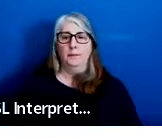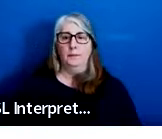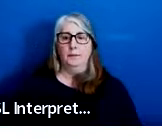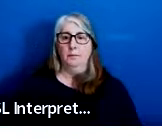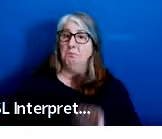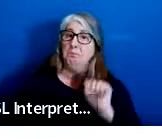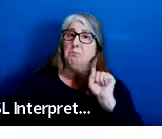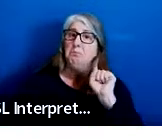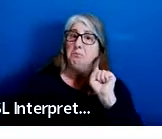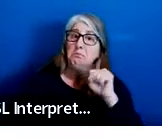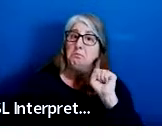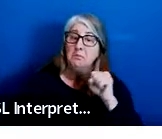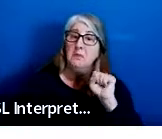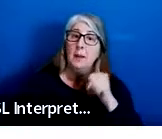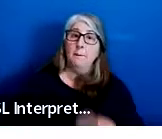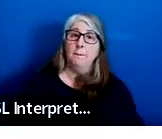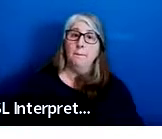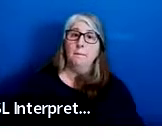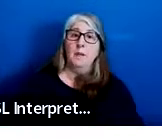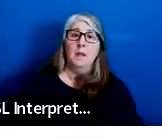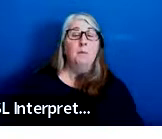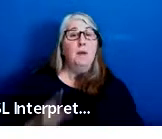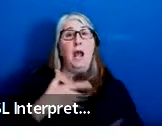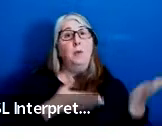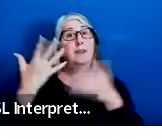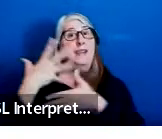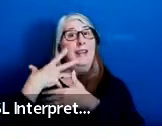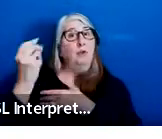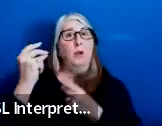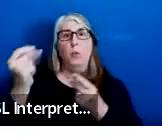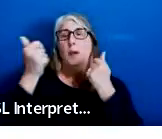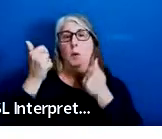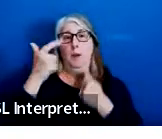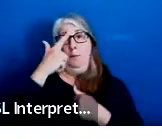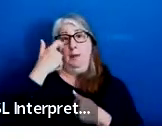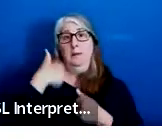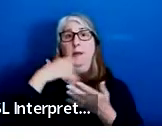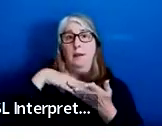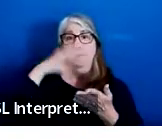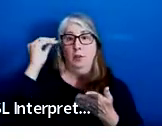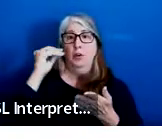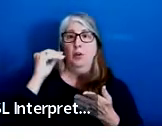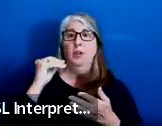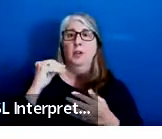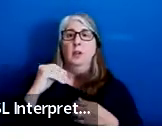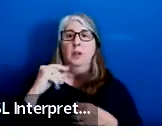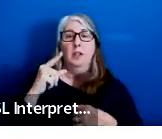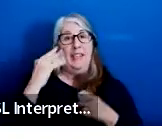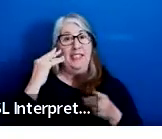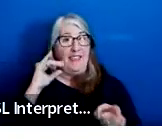Yeah, I would take that one out right away though, because it's funny because in that video, I'm dumping the yogurt in the bag. If